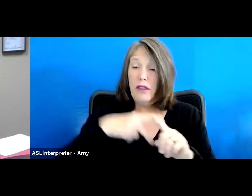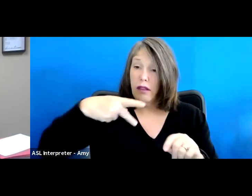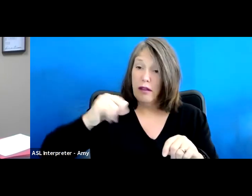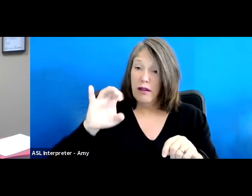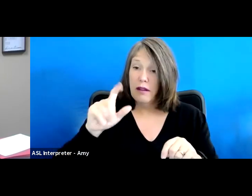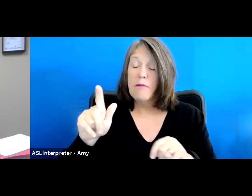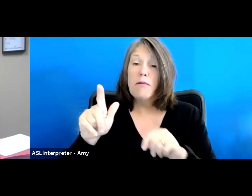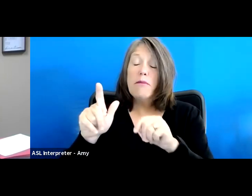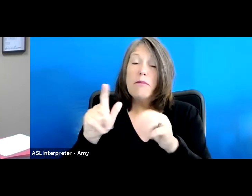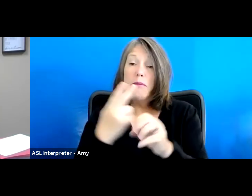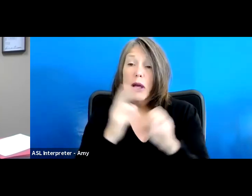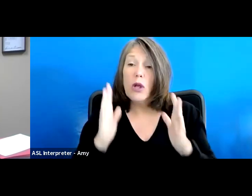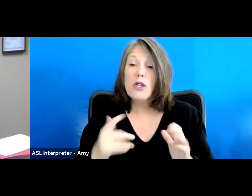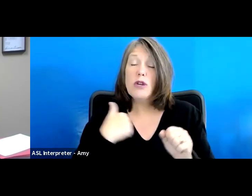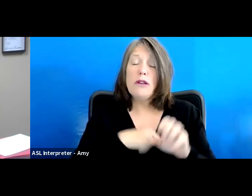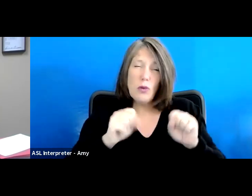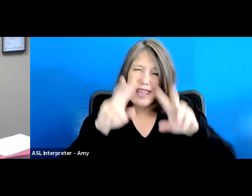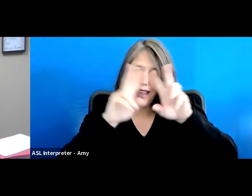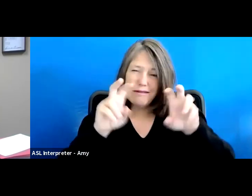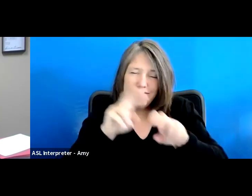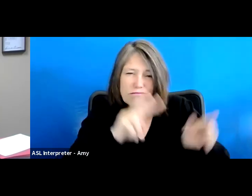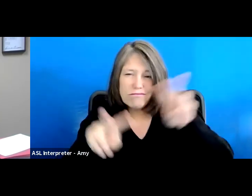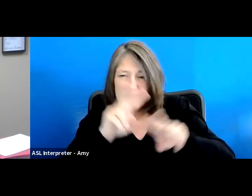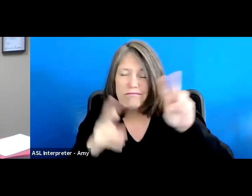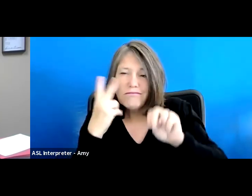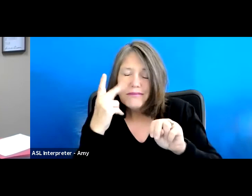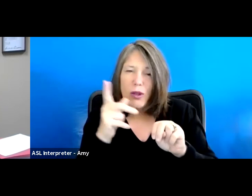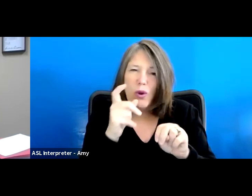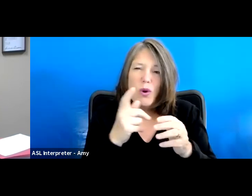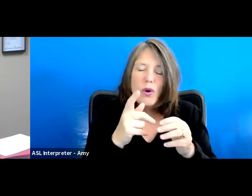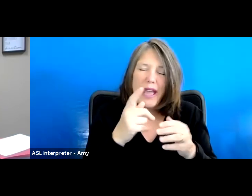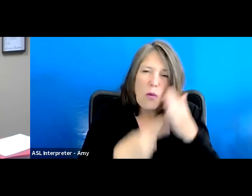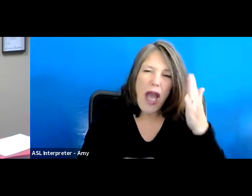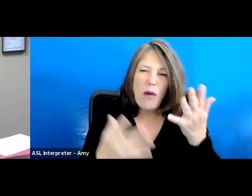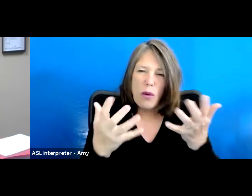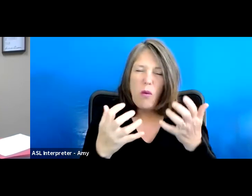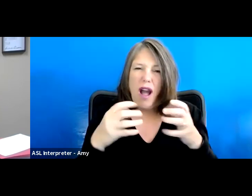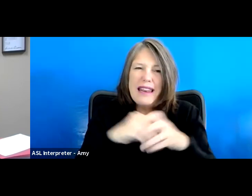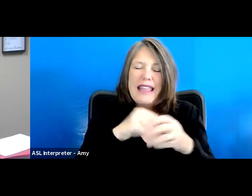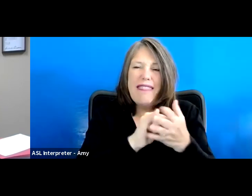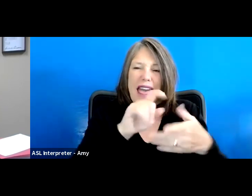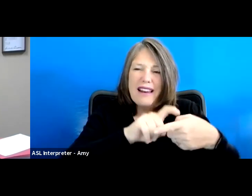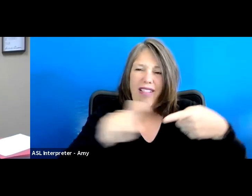consumers, we've been able to look at items that we would want to consider having in that closet available for